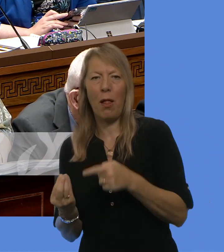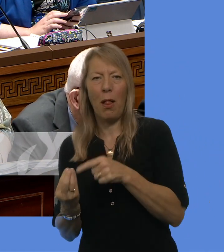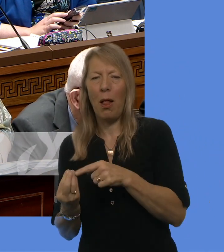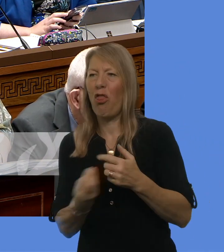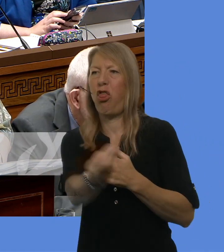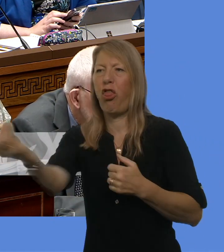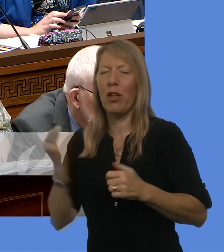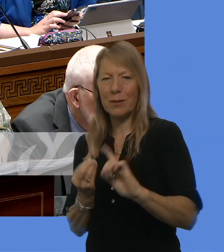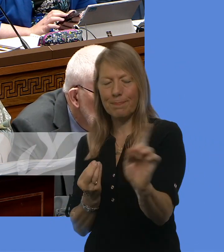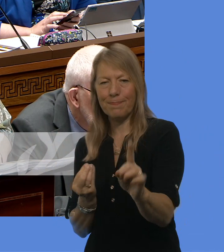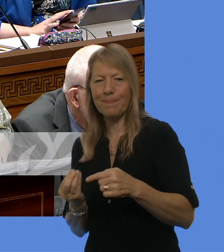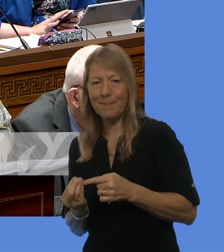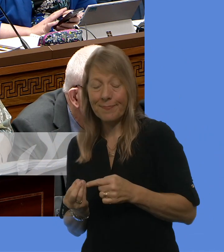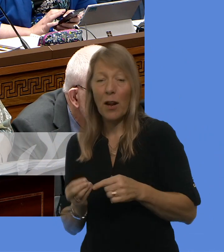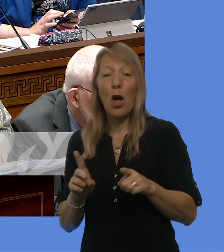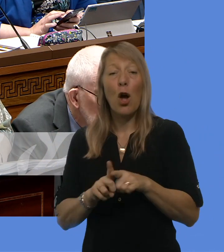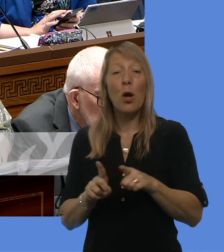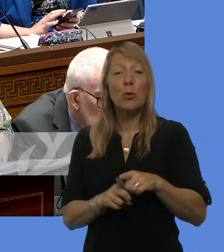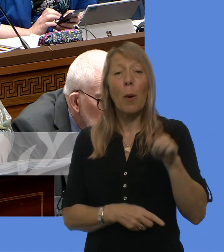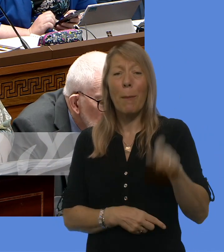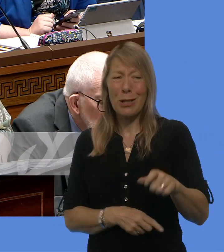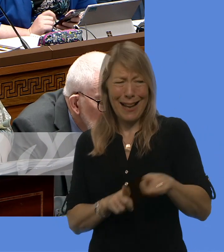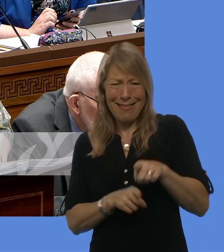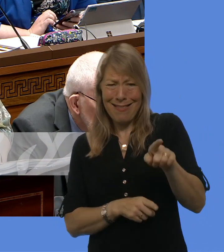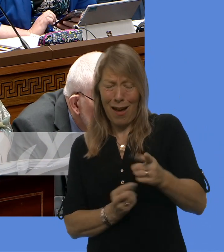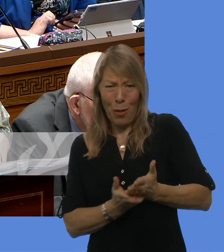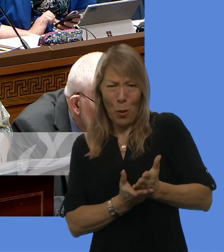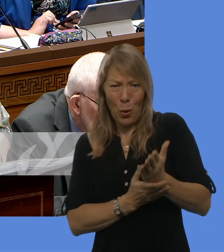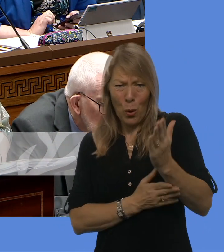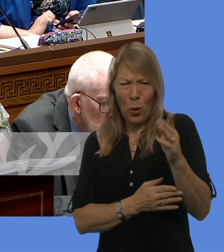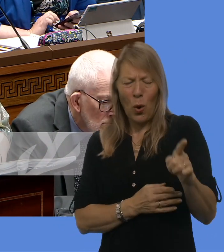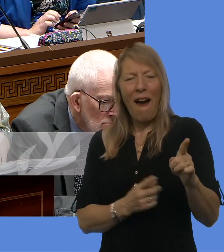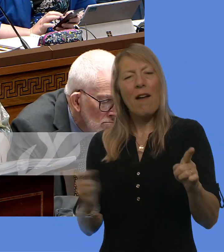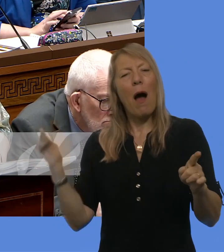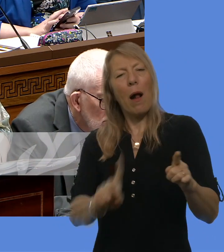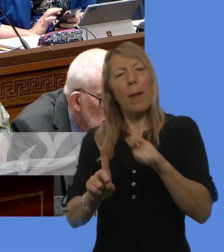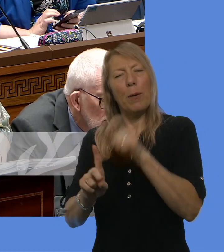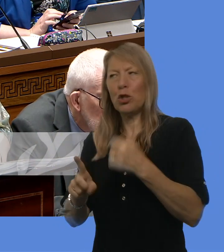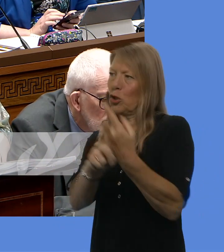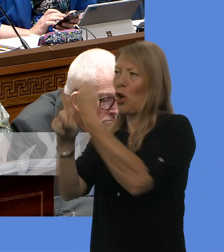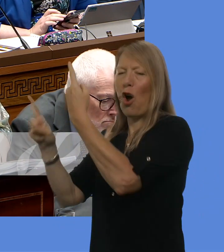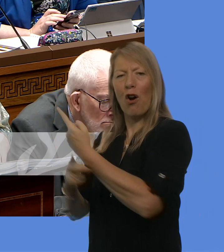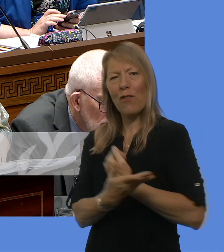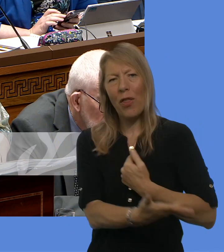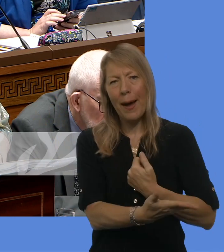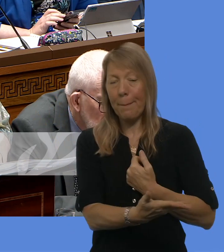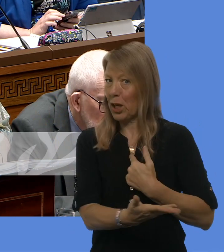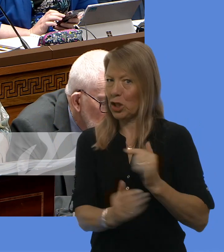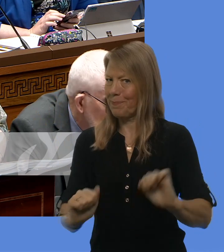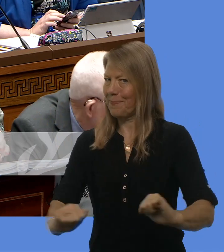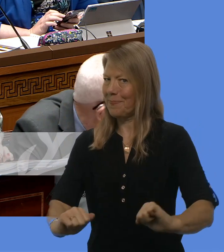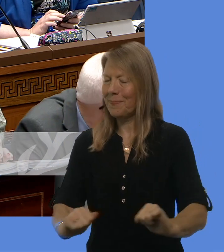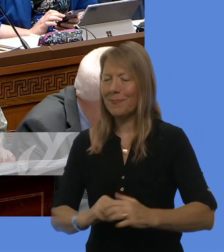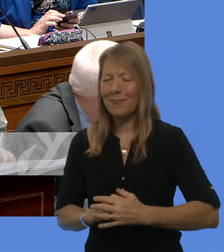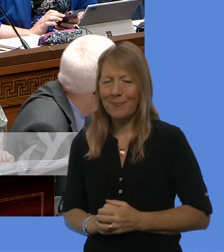third-party representation for victims of serious offences may be enabled. These measures will support victims who wish to object to applications for